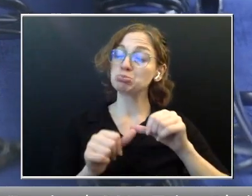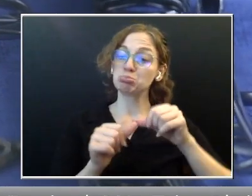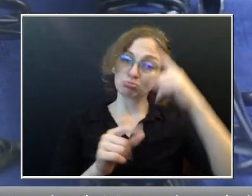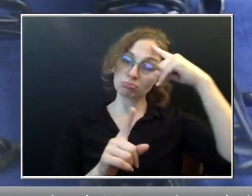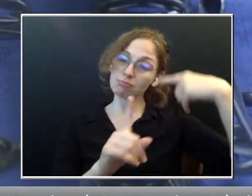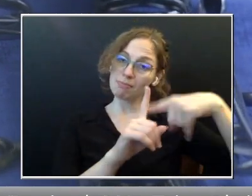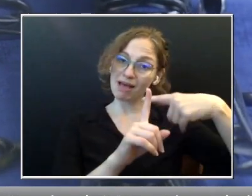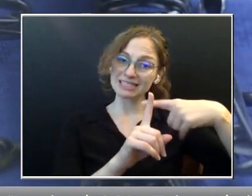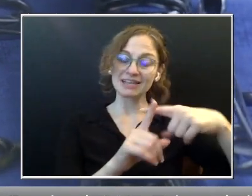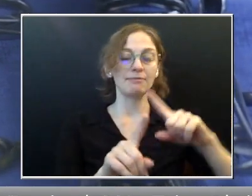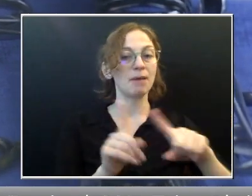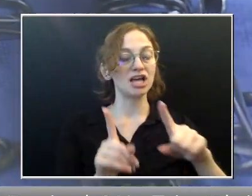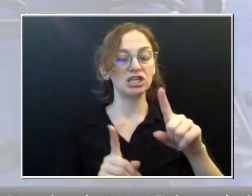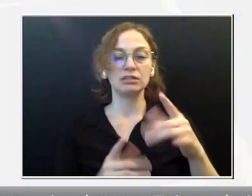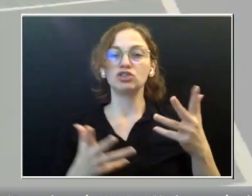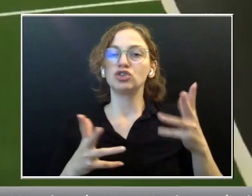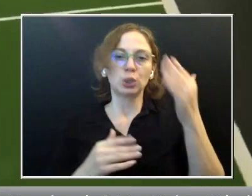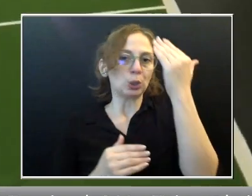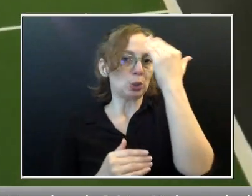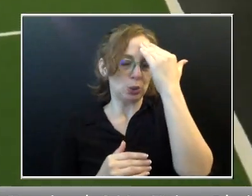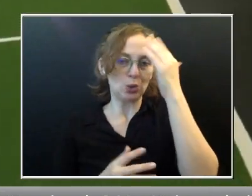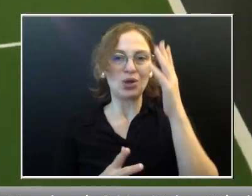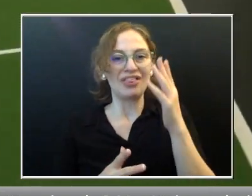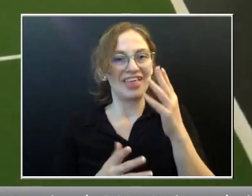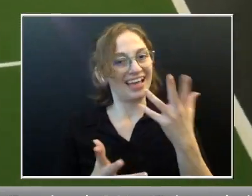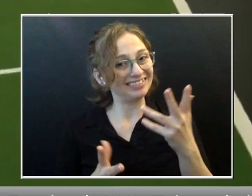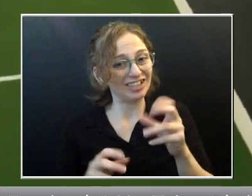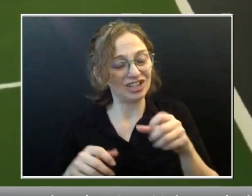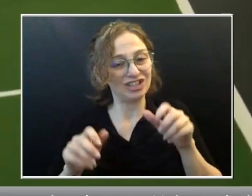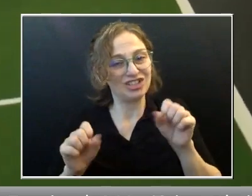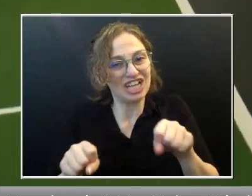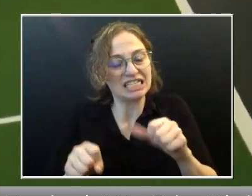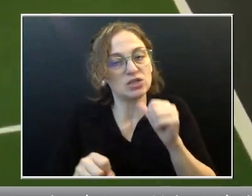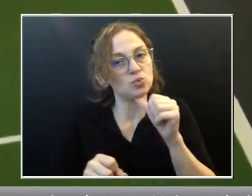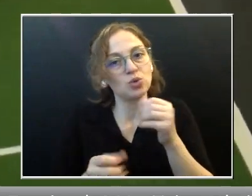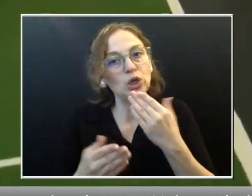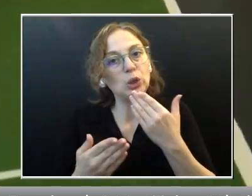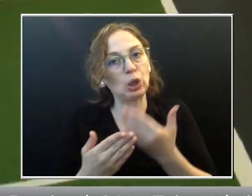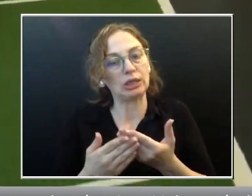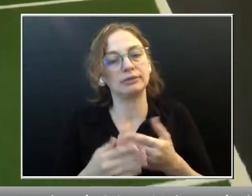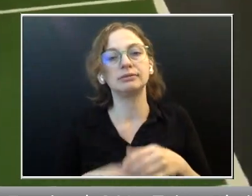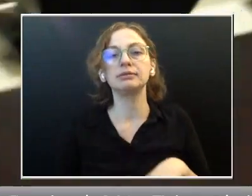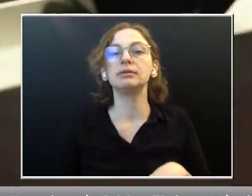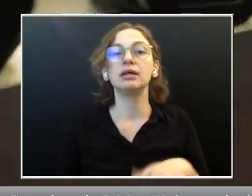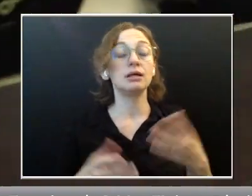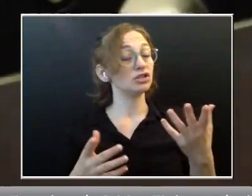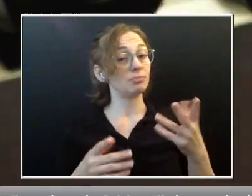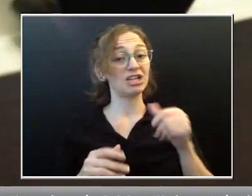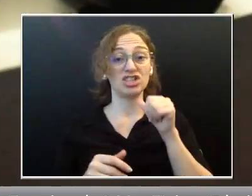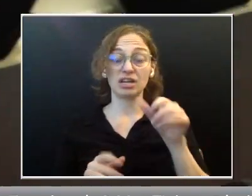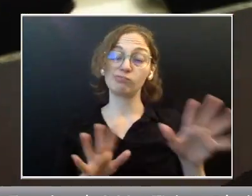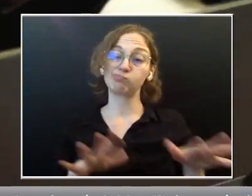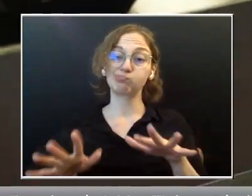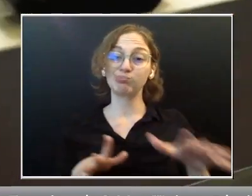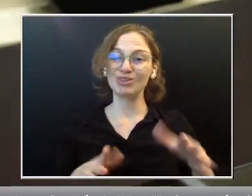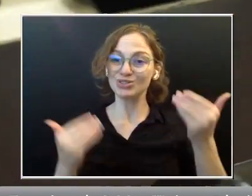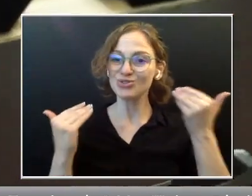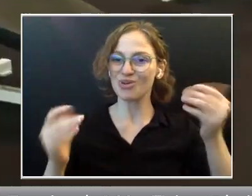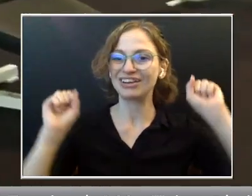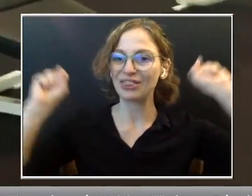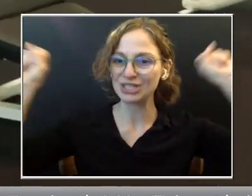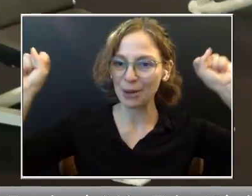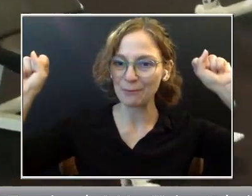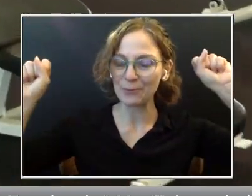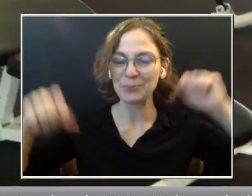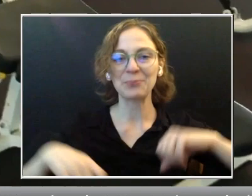easy, Angela hit the gym. And I think looking back now, it helped me feel strong. It helped me feel like